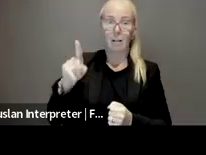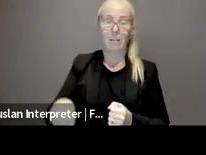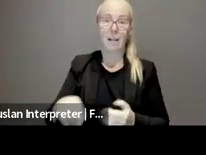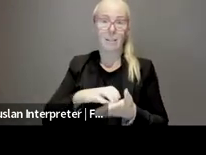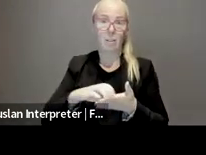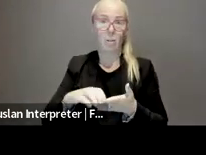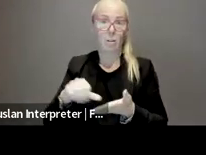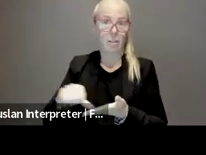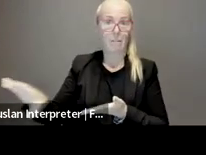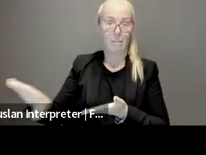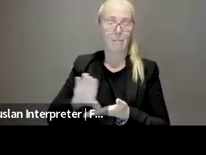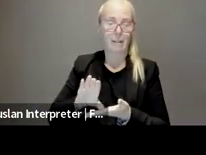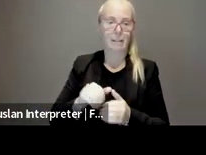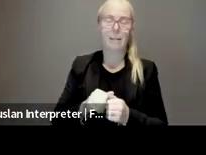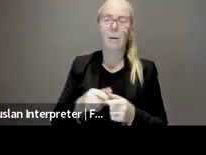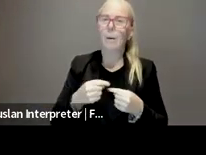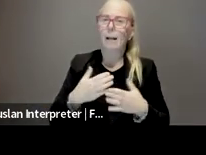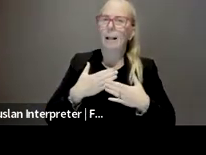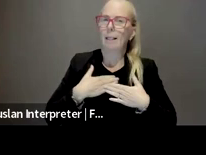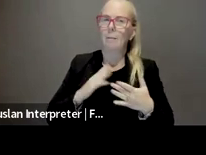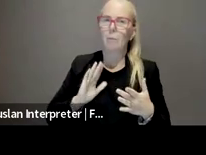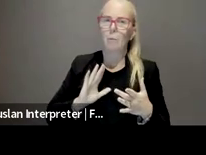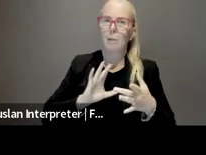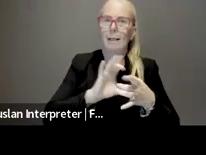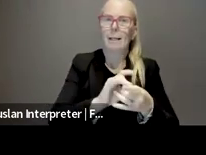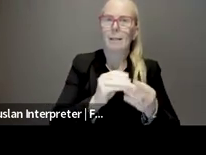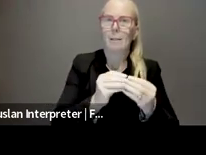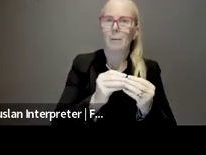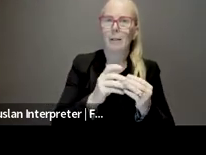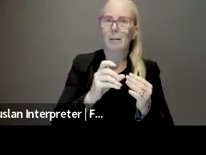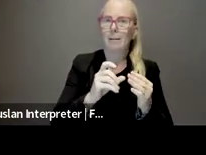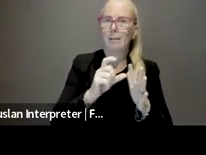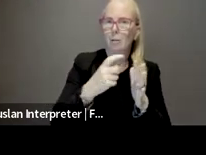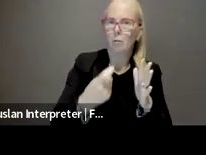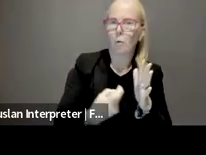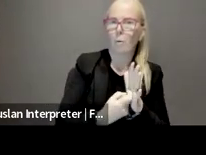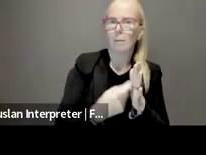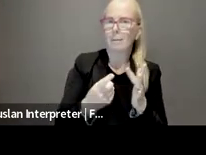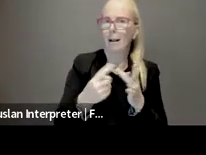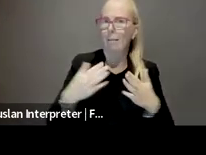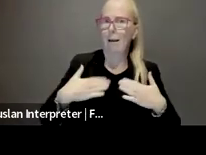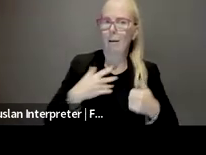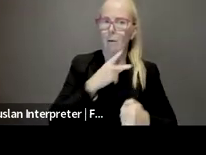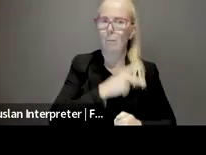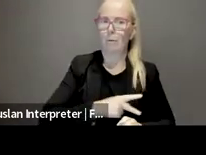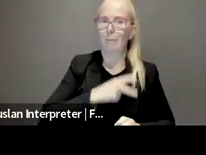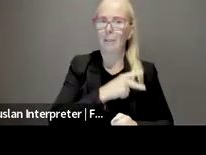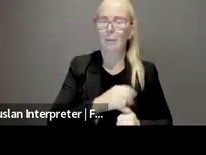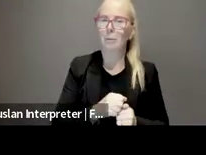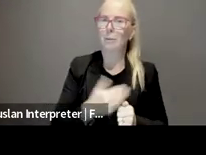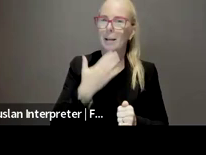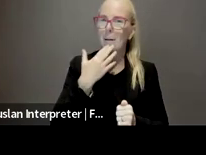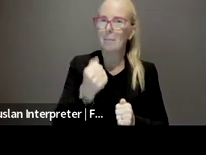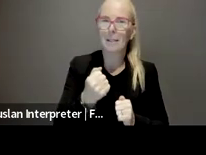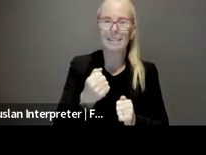We'd love to connect with clinicians working with those at risk of falls. Please reach out to us on social media and join us in our mission to keep our most